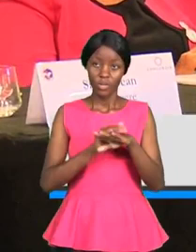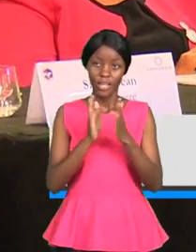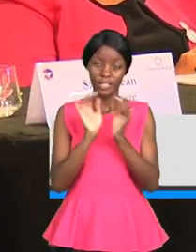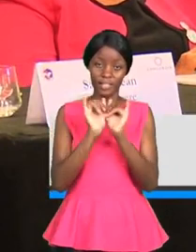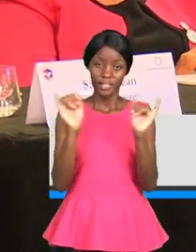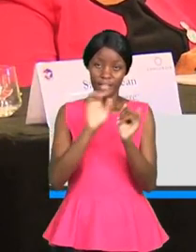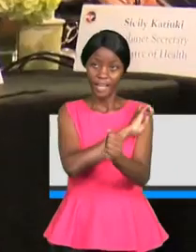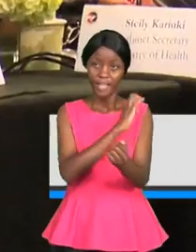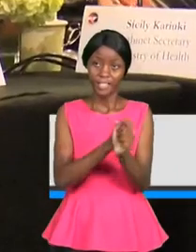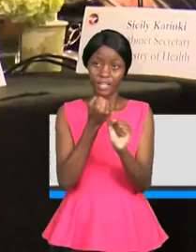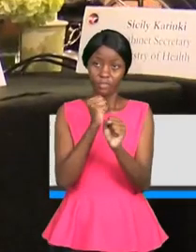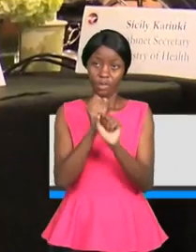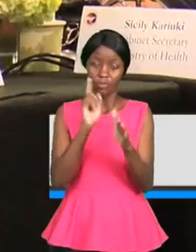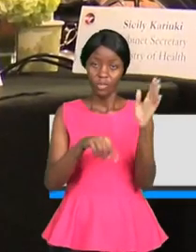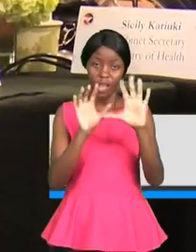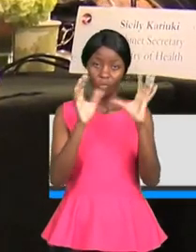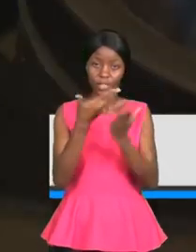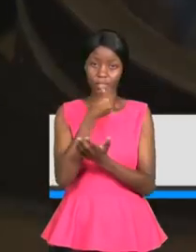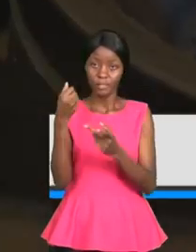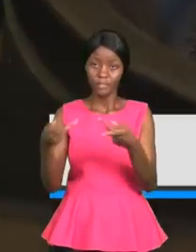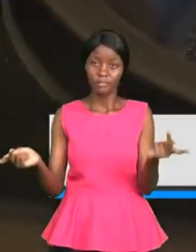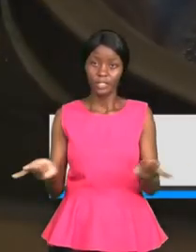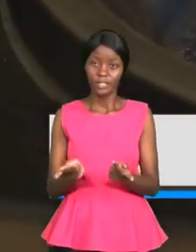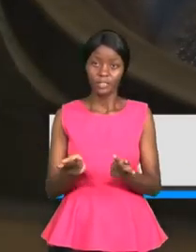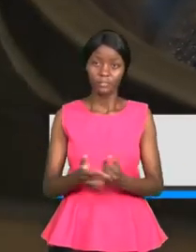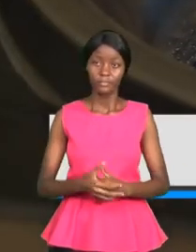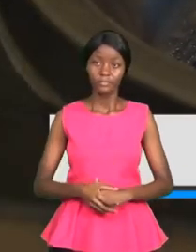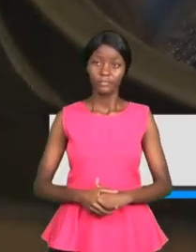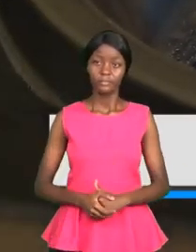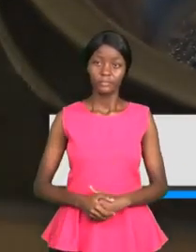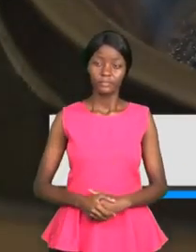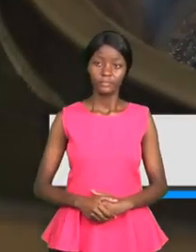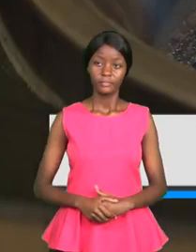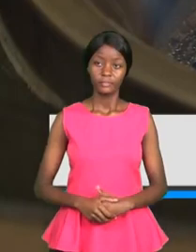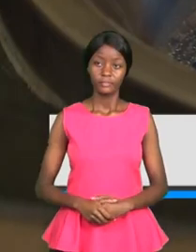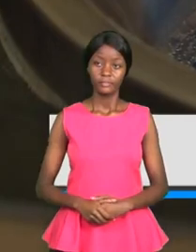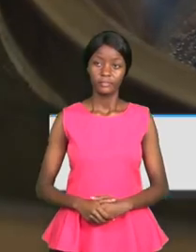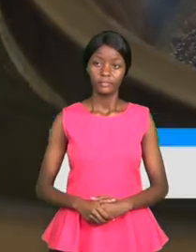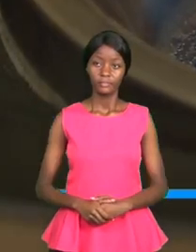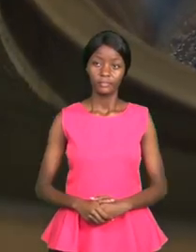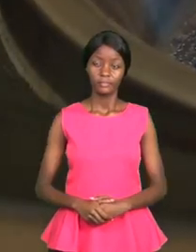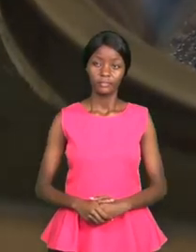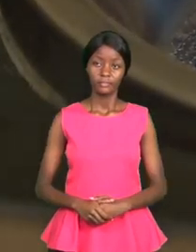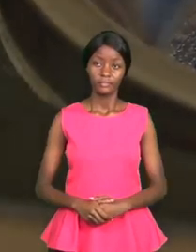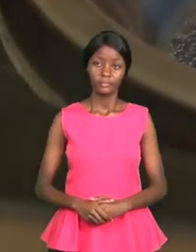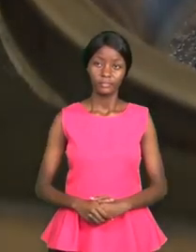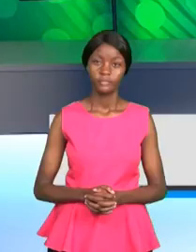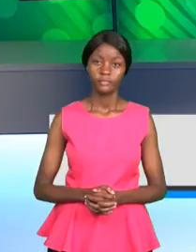energy to make the globe a better place. Safi Godana Mamo, Switch TV, Ruiru, Kiambu